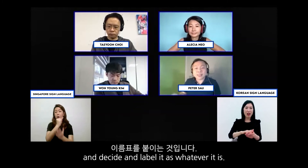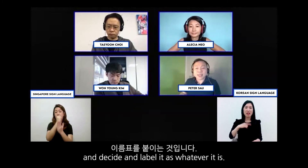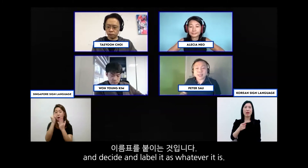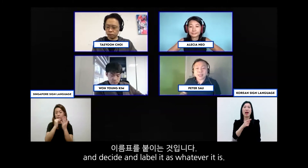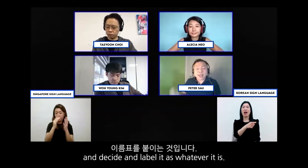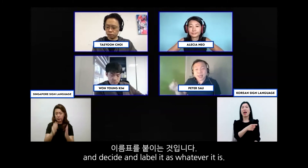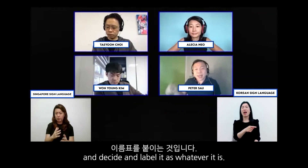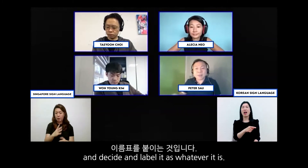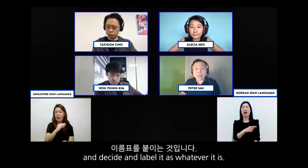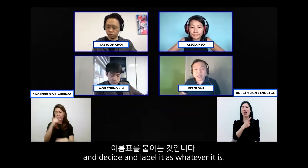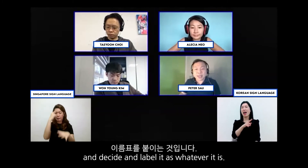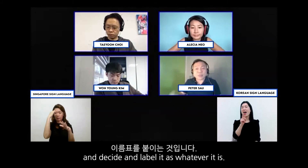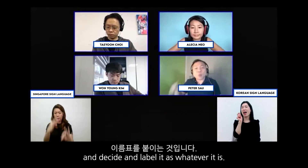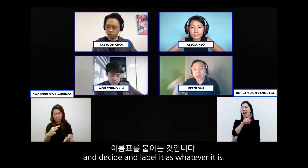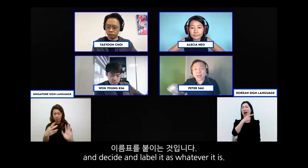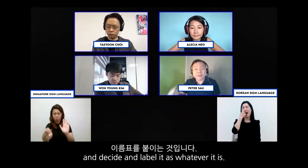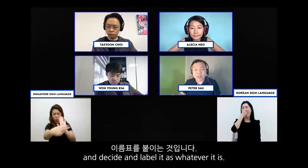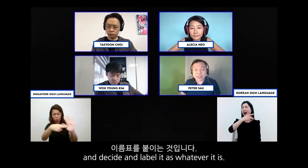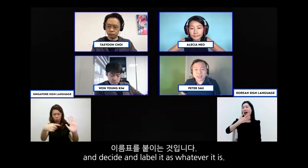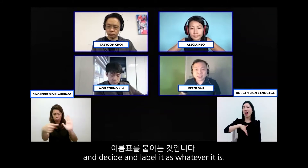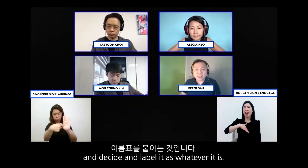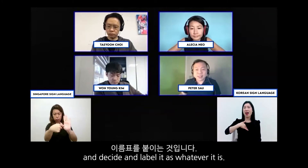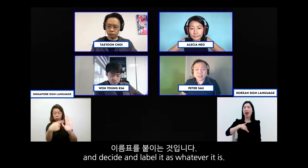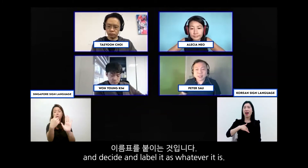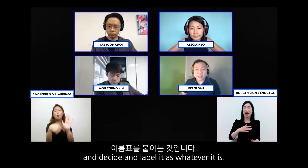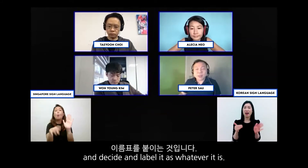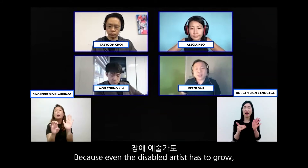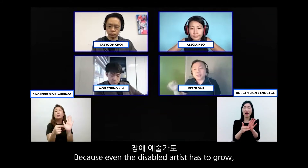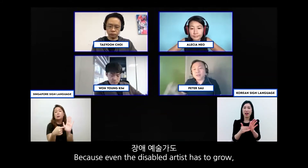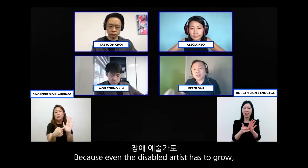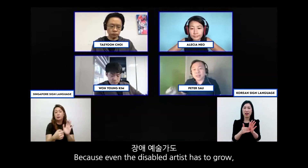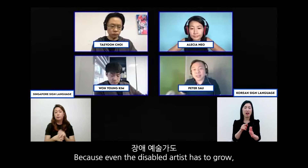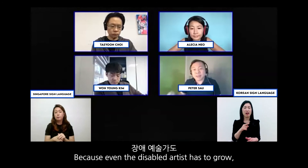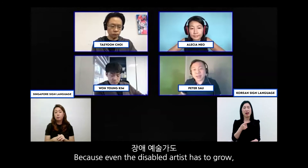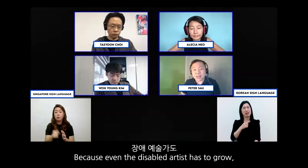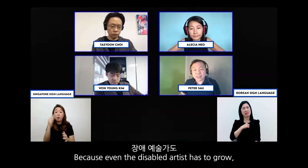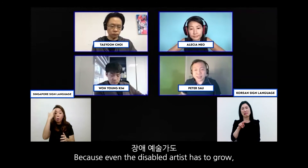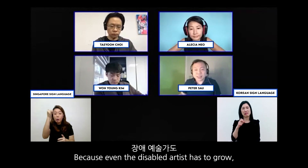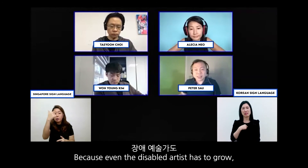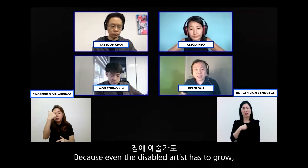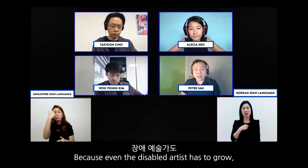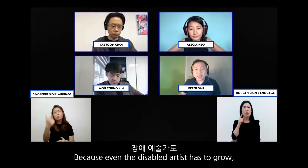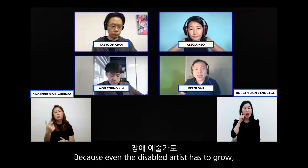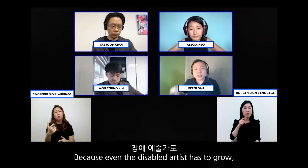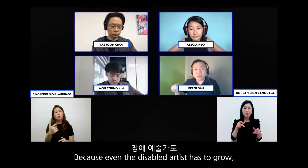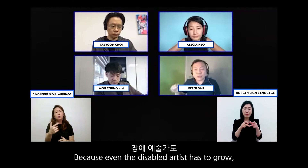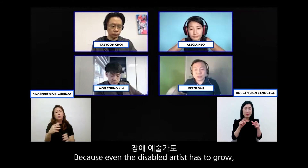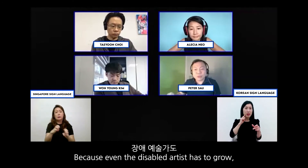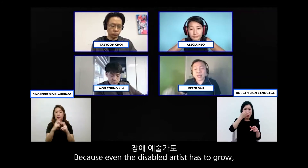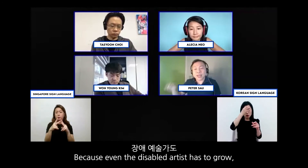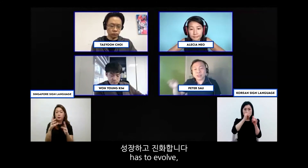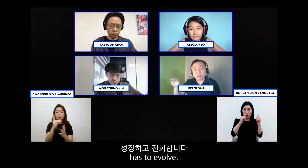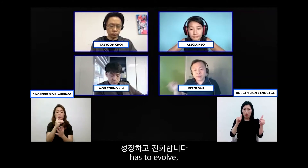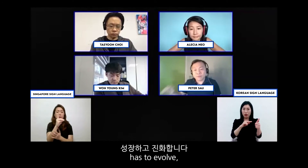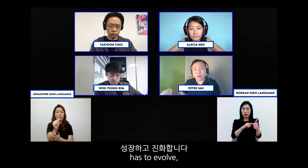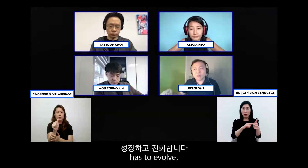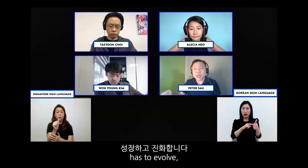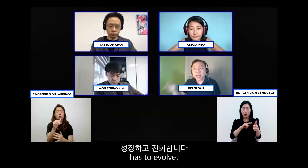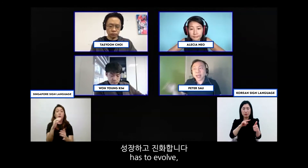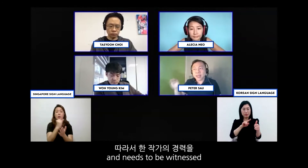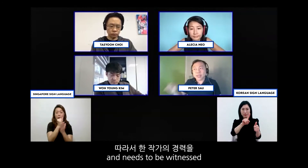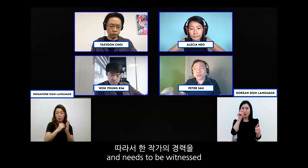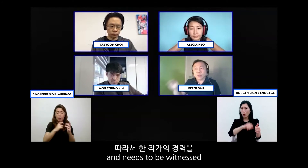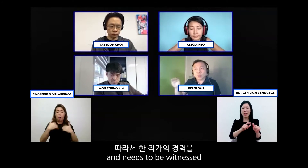and decide and label it as whatever it is. Because even a disabled artist has to grow, has to